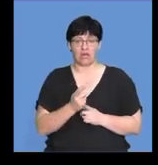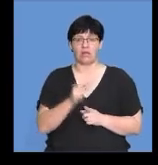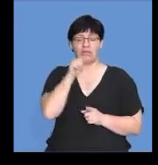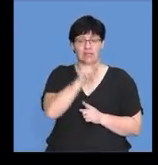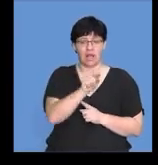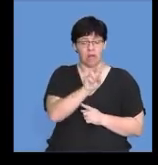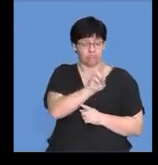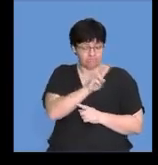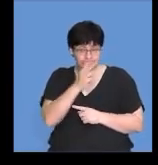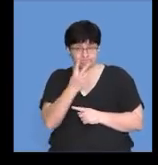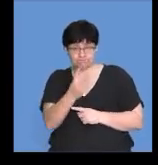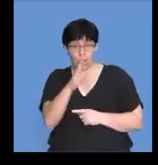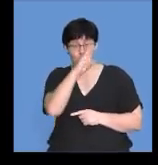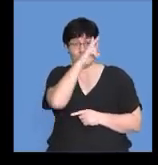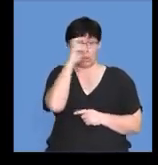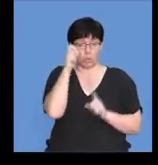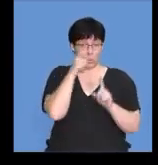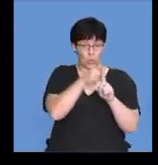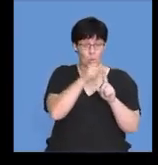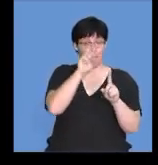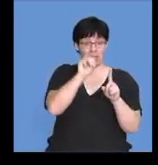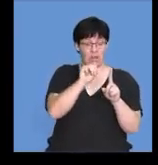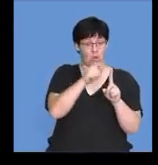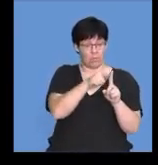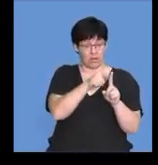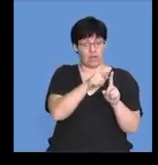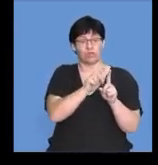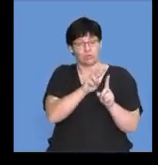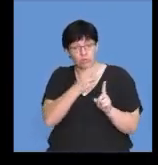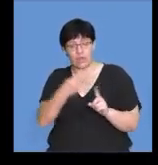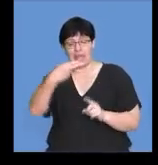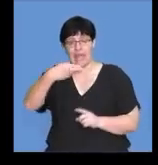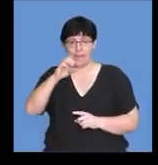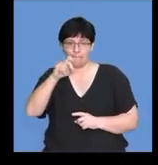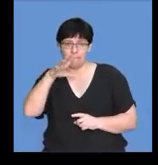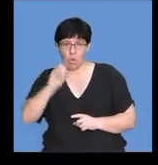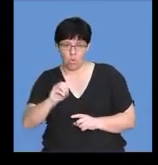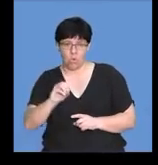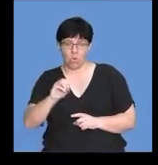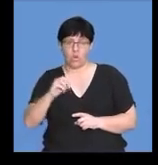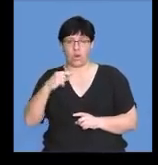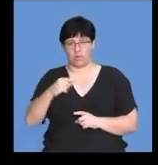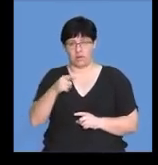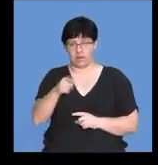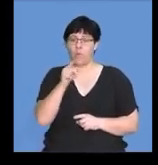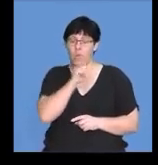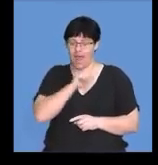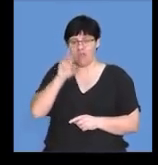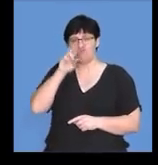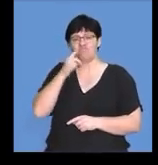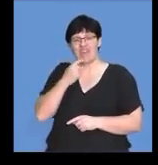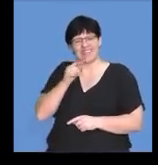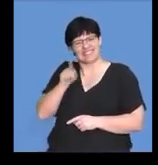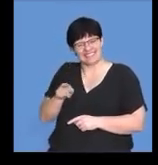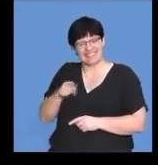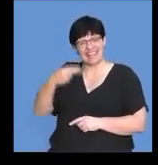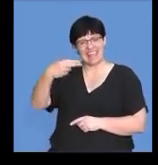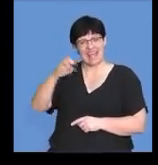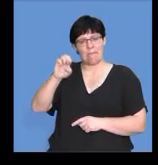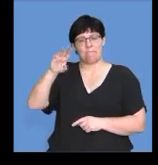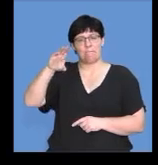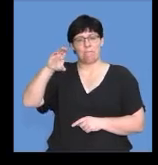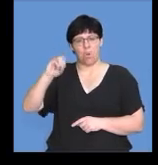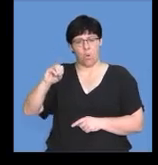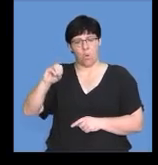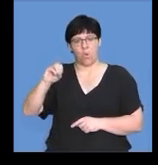methemoglobin, which is blue, into hemoglobin, which is what gives the blood a red color, or the hemoglobin, the